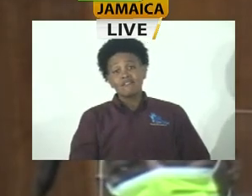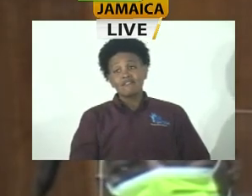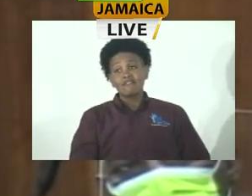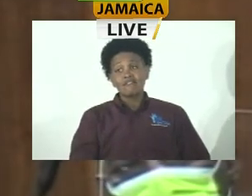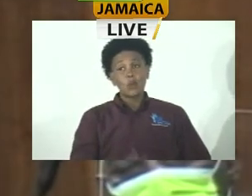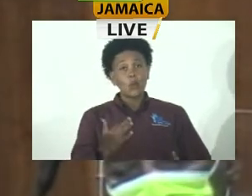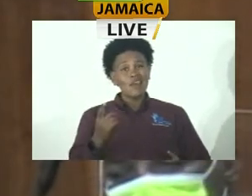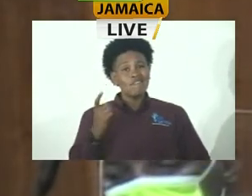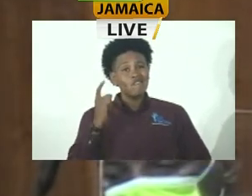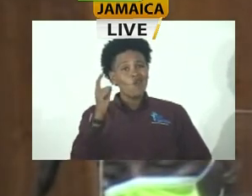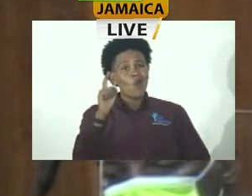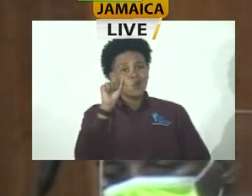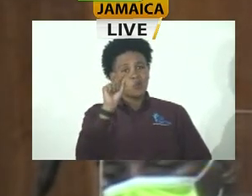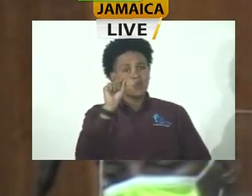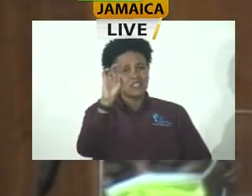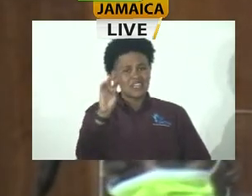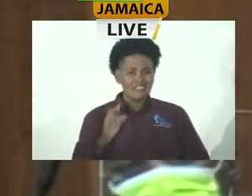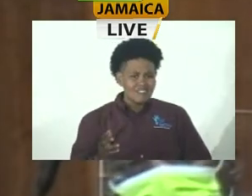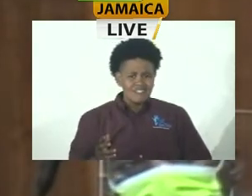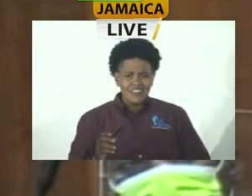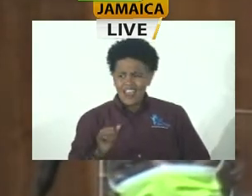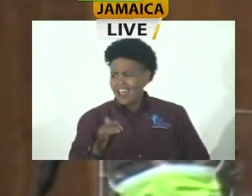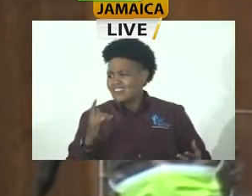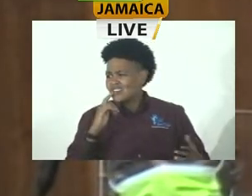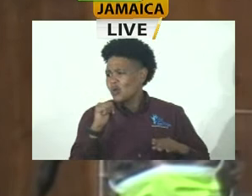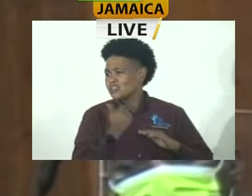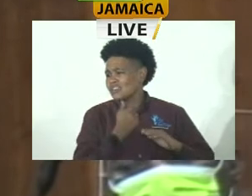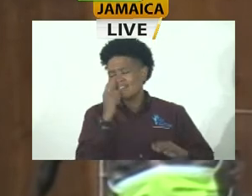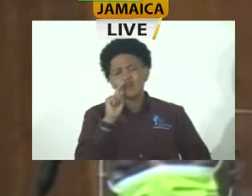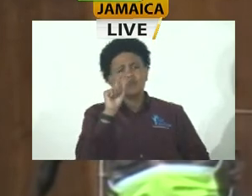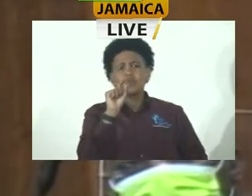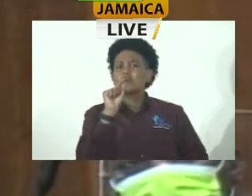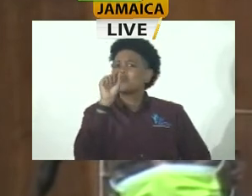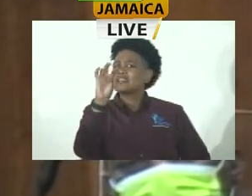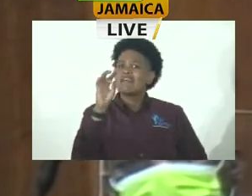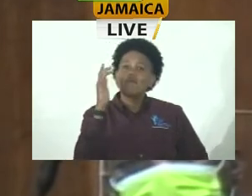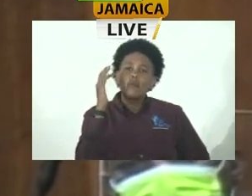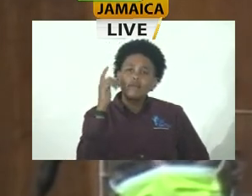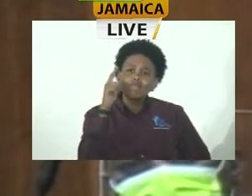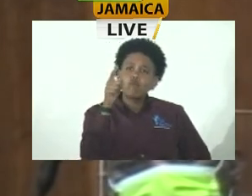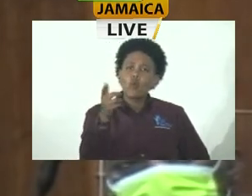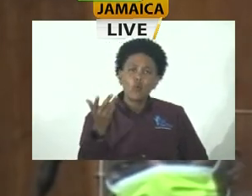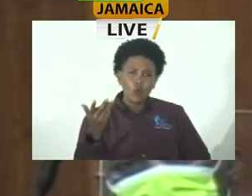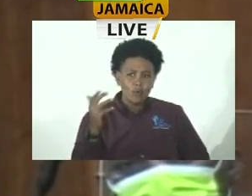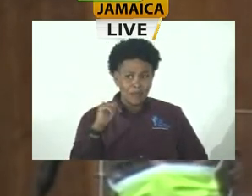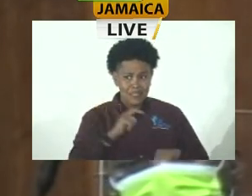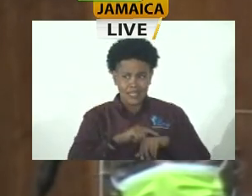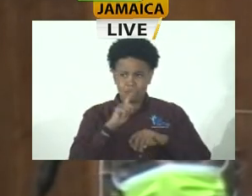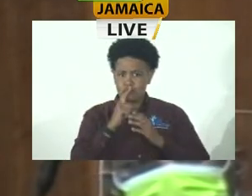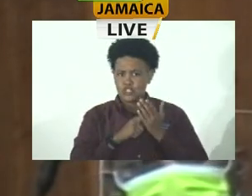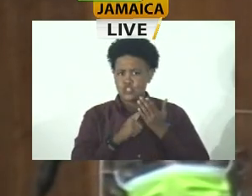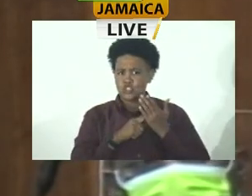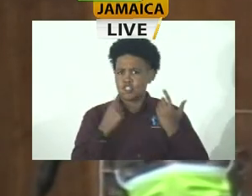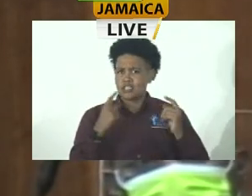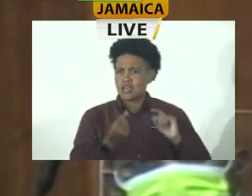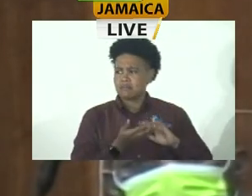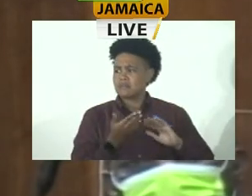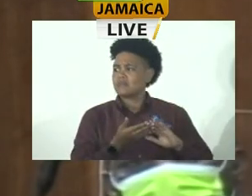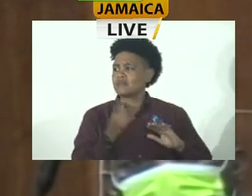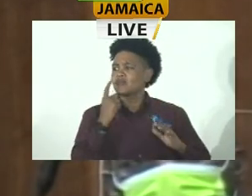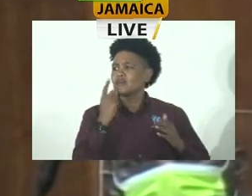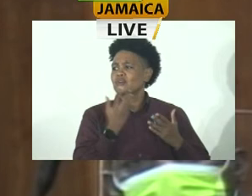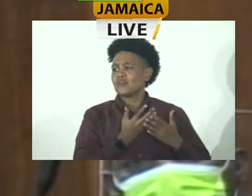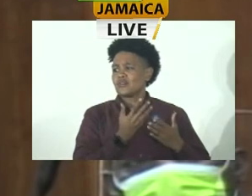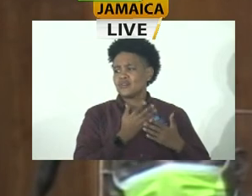no mana speaker in a case that is now been set for 2027 by the time it is tried the witness is